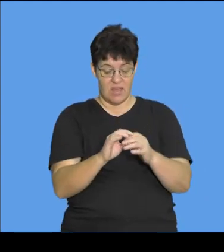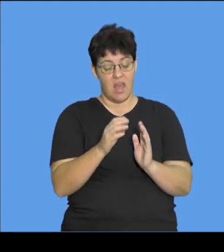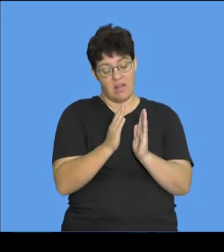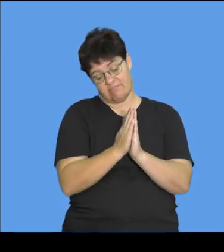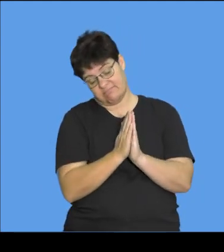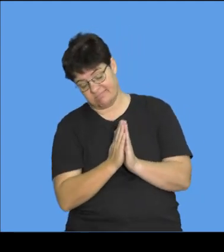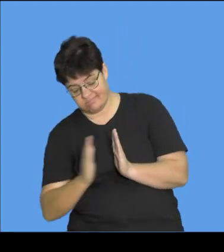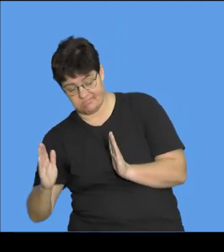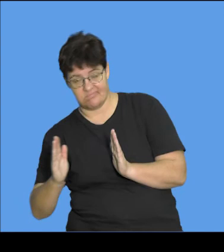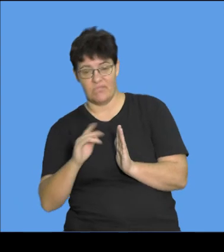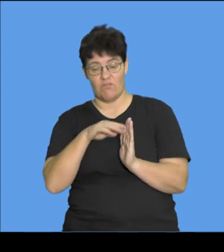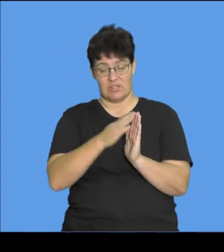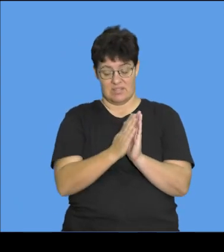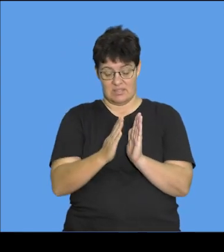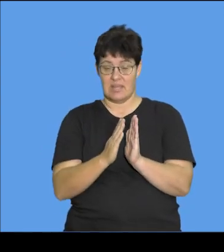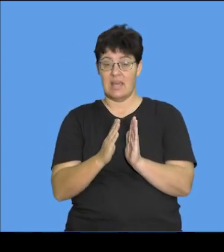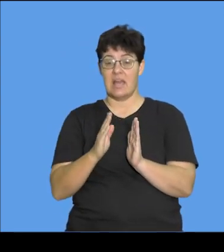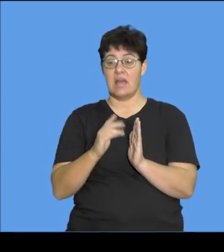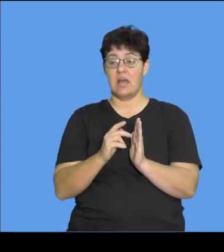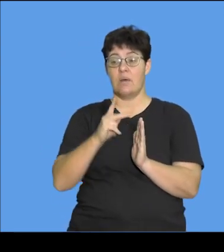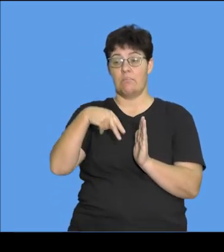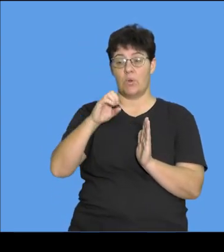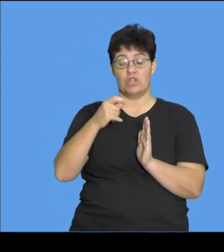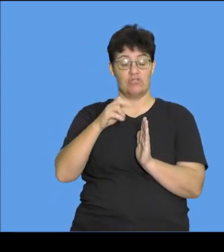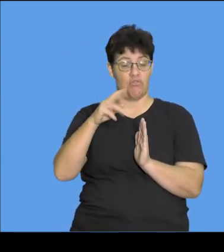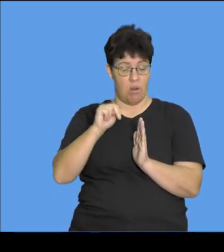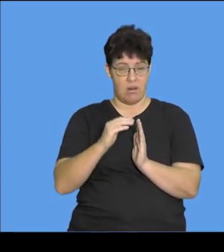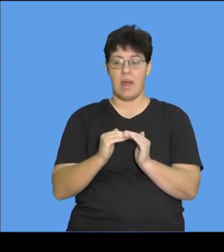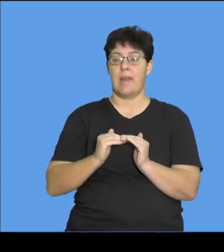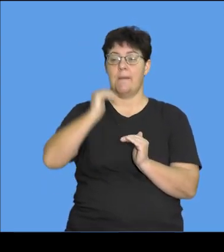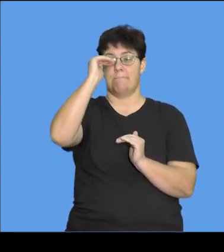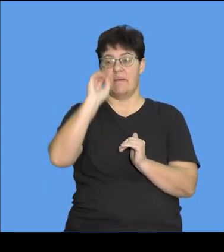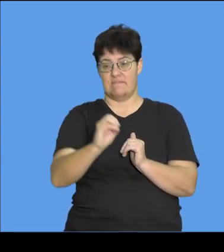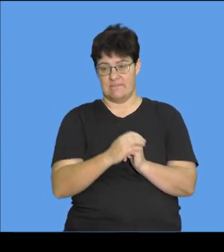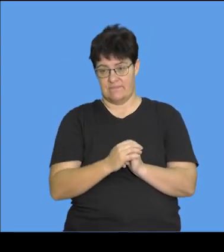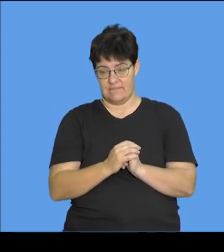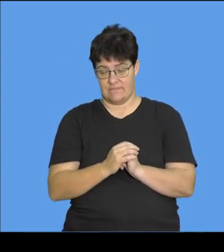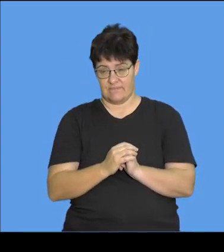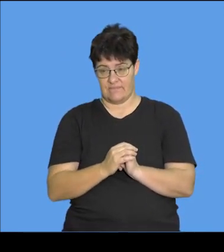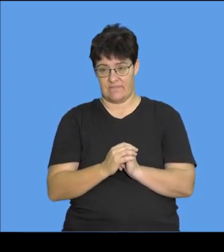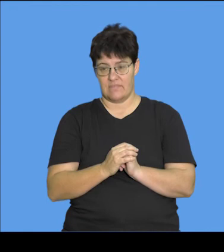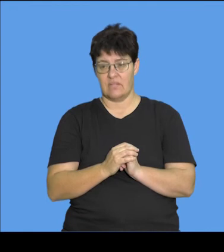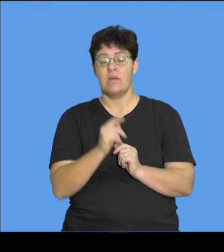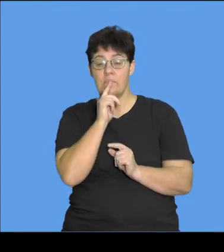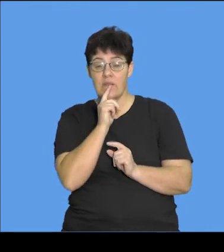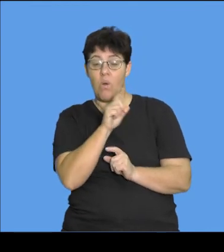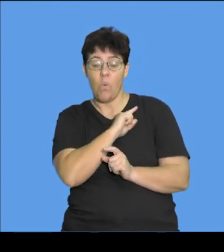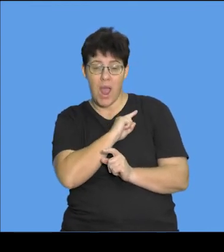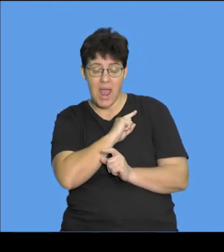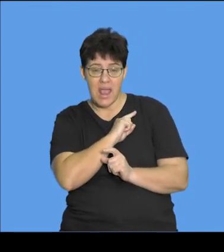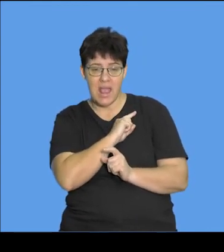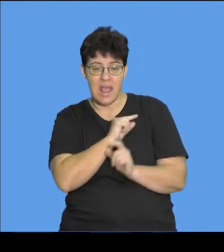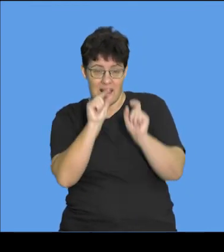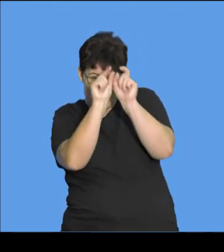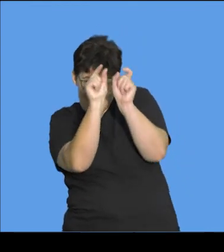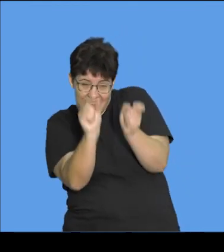an increase in the progesterone levels. We know that progesterone has a significant impact on preparing the lining for